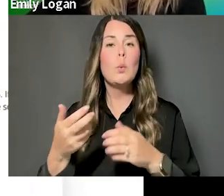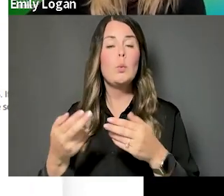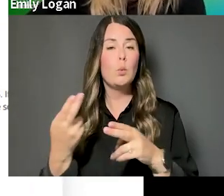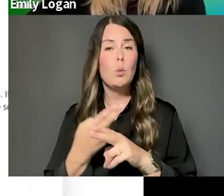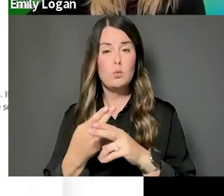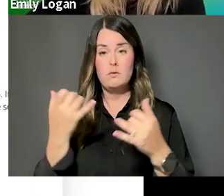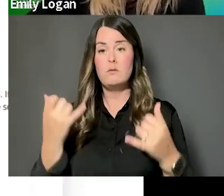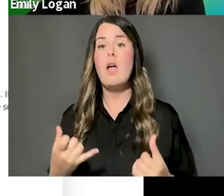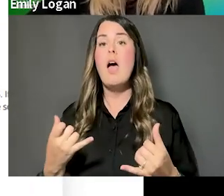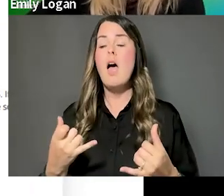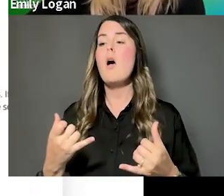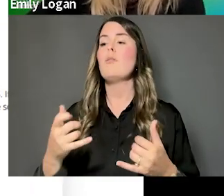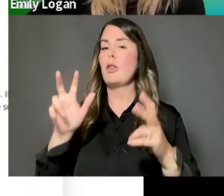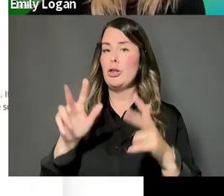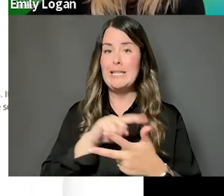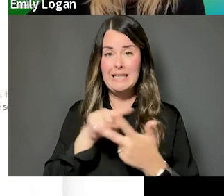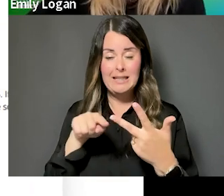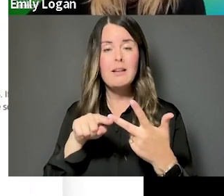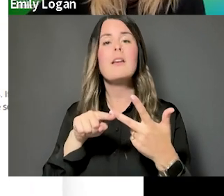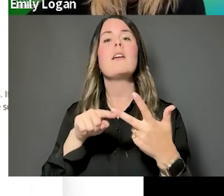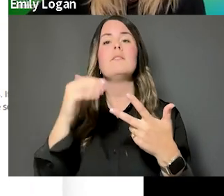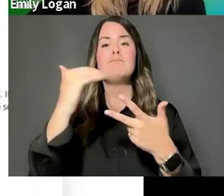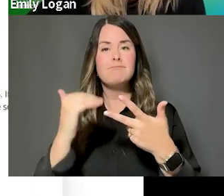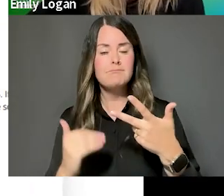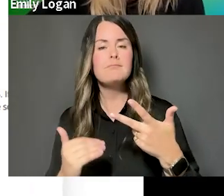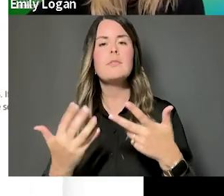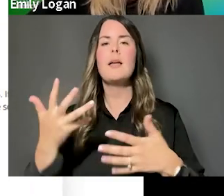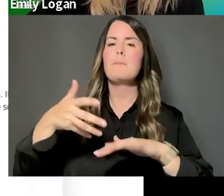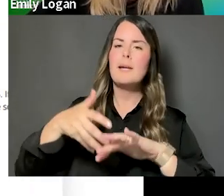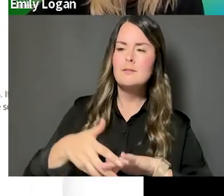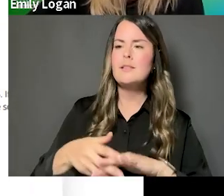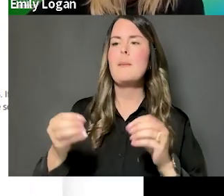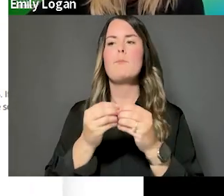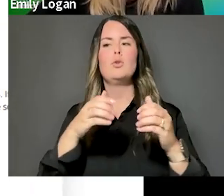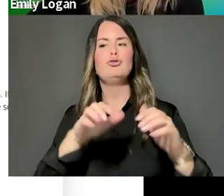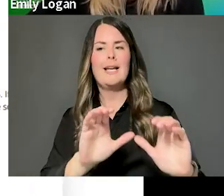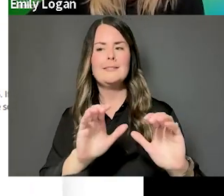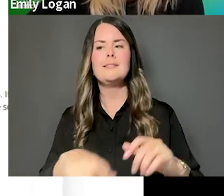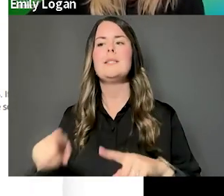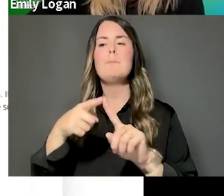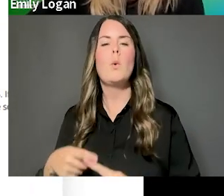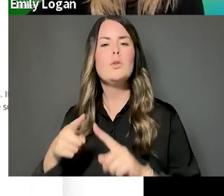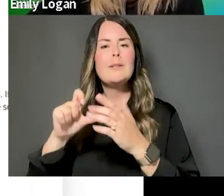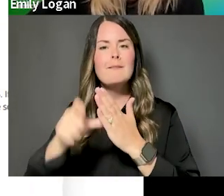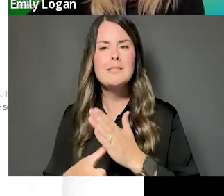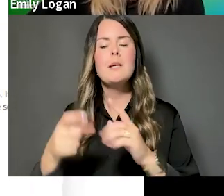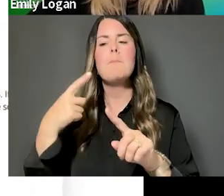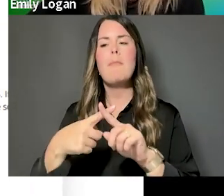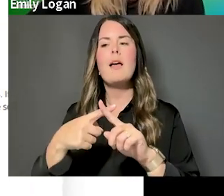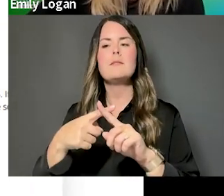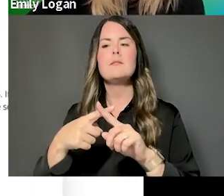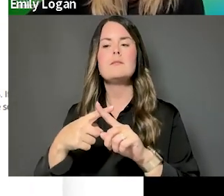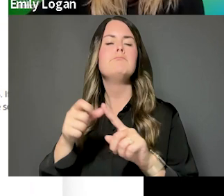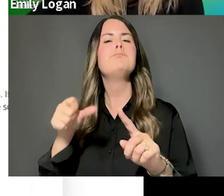use. Now you'll find the same 3 tiers of guidance built in: more chances, points to emphasize, and press